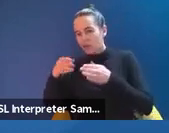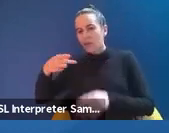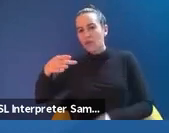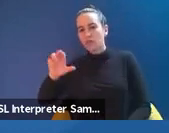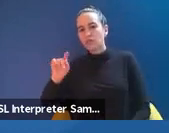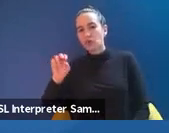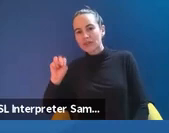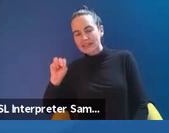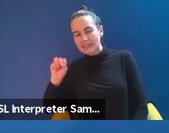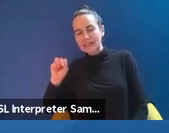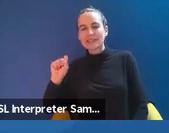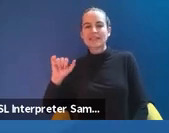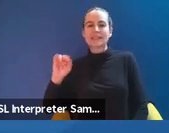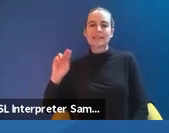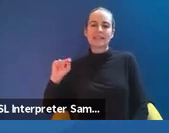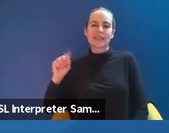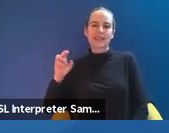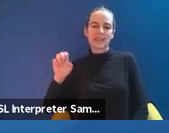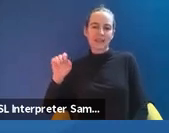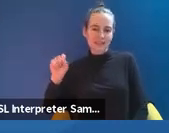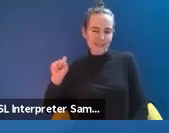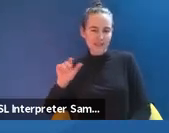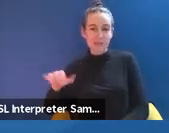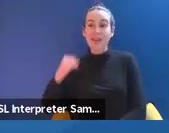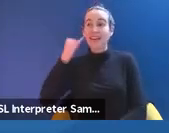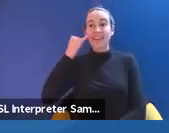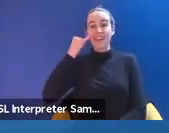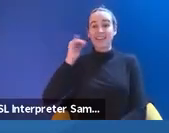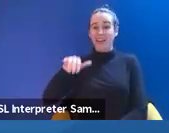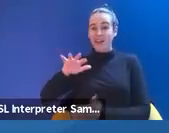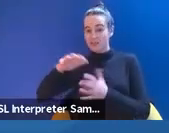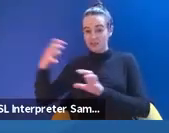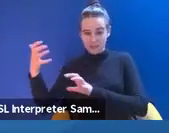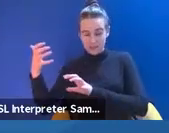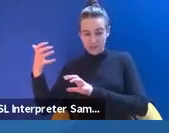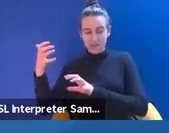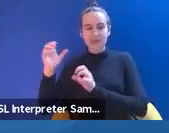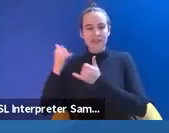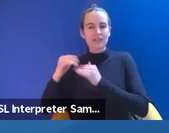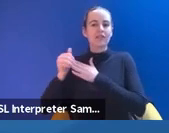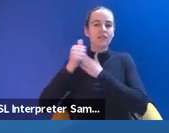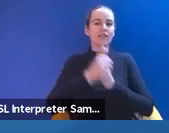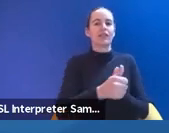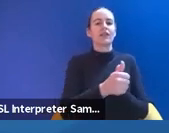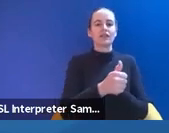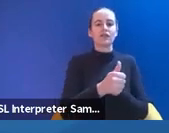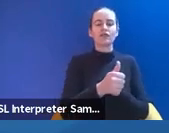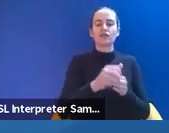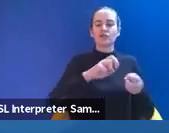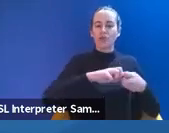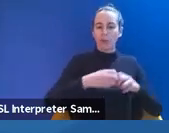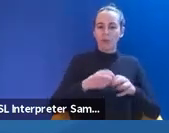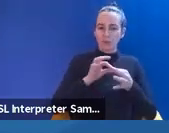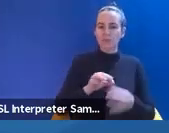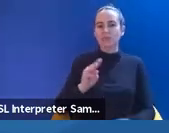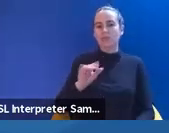pathways. But indeed, if that's compromised, that can lead to some of the issues with microangiopathy, as